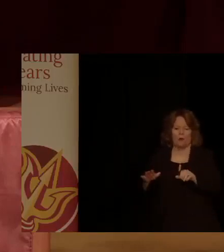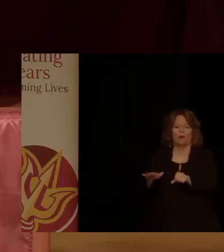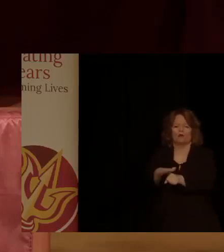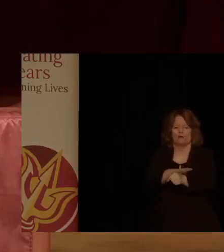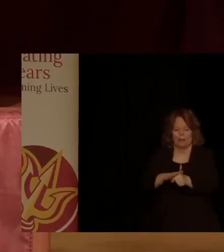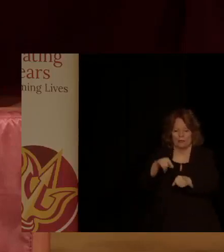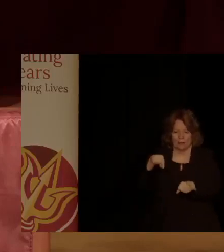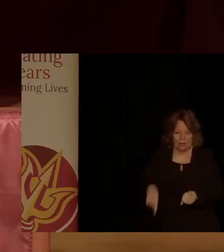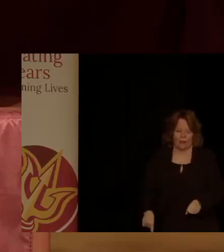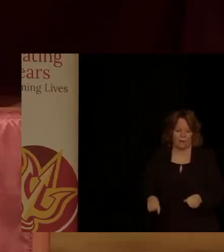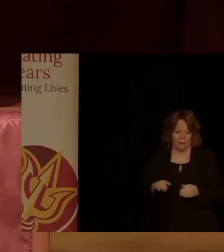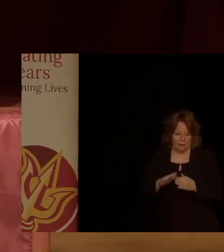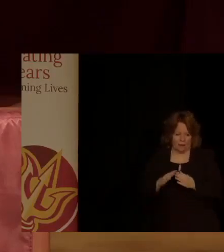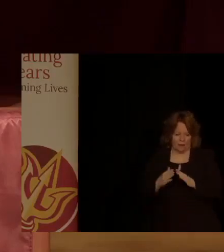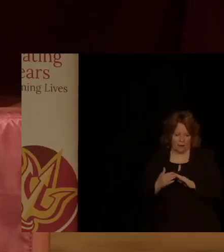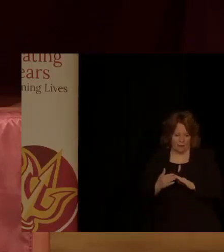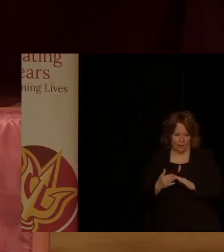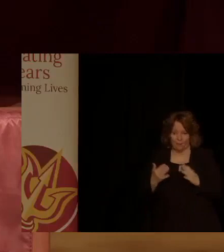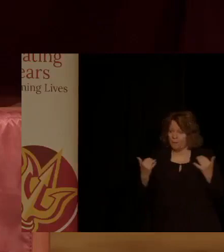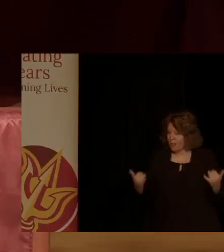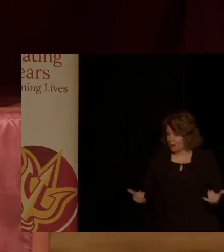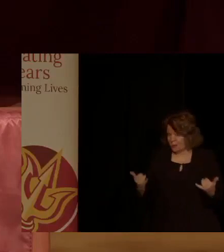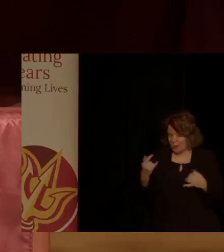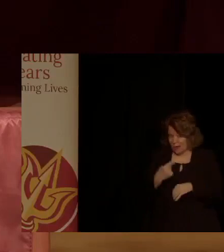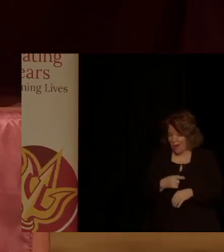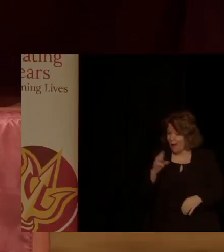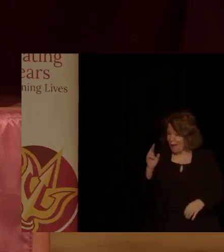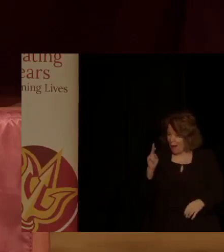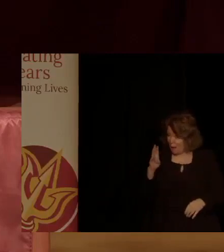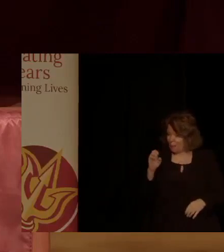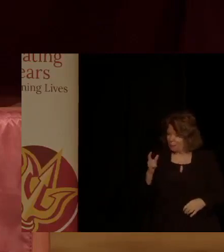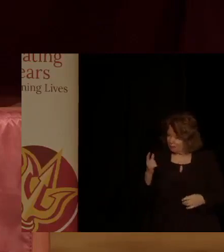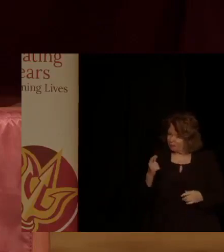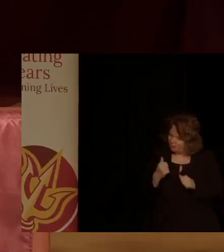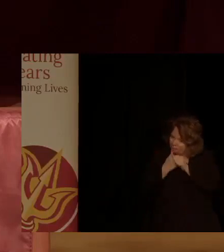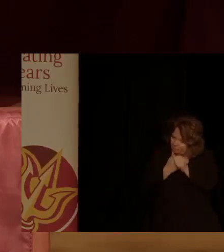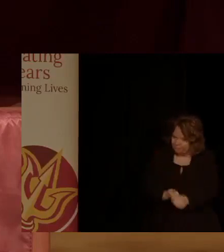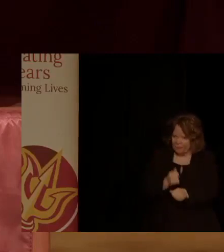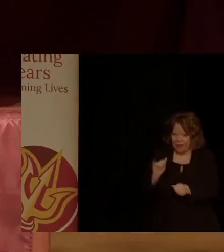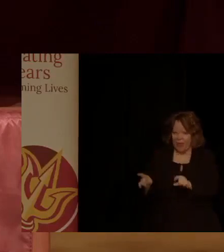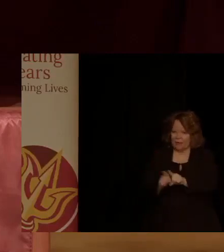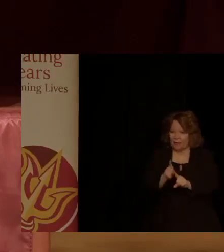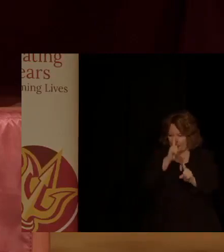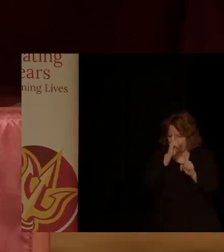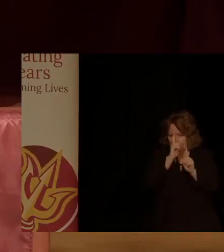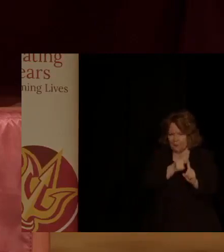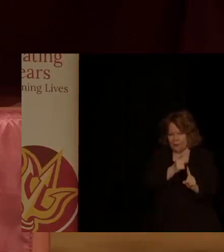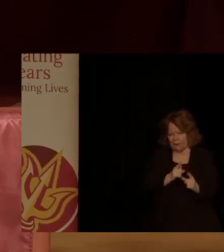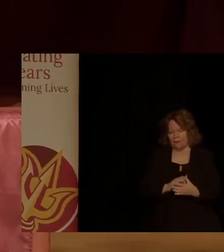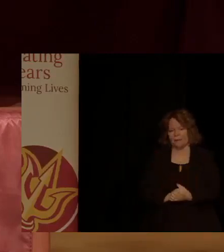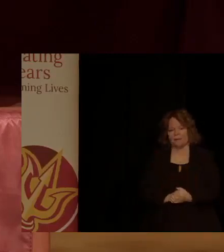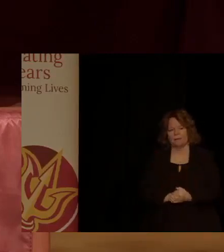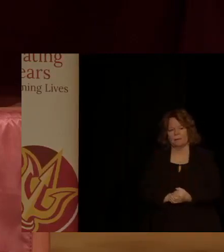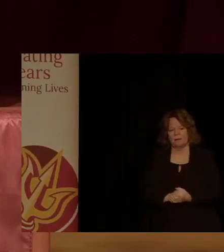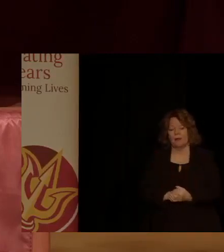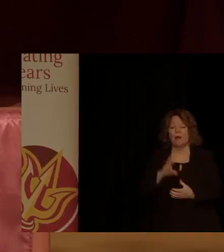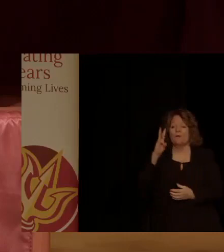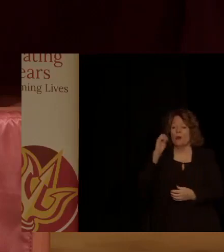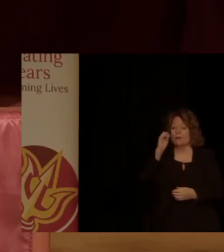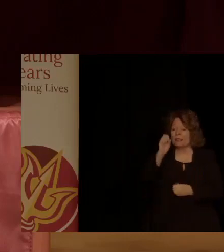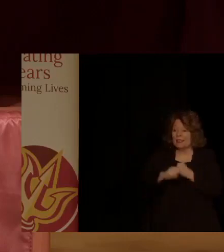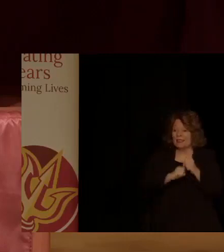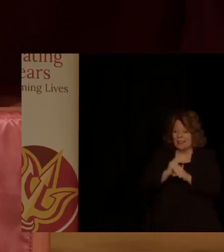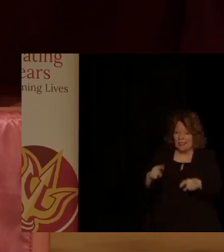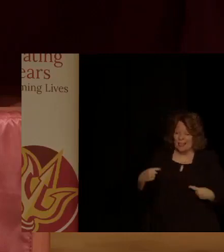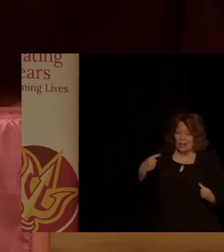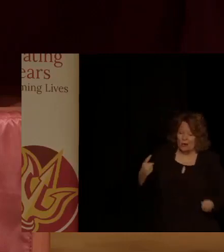state. Today, UMSL remains committed to that vision. For 60 years, UMSL has been an